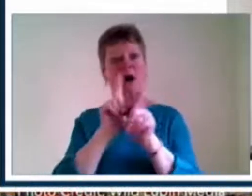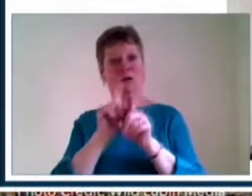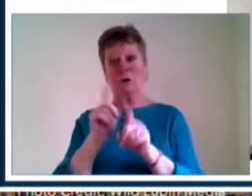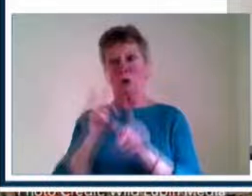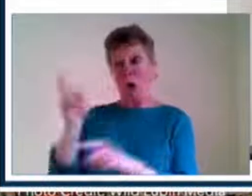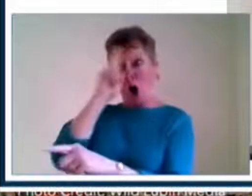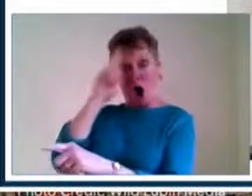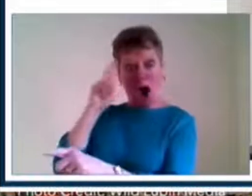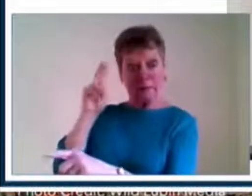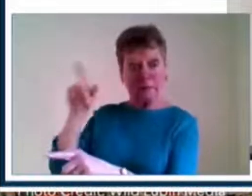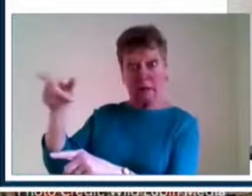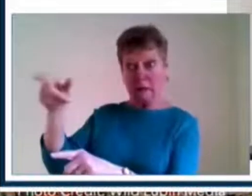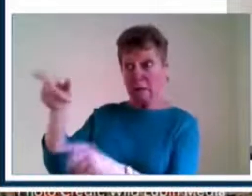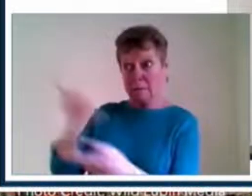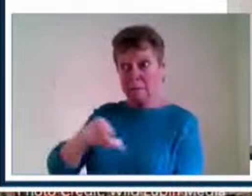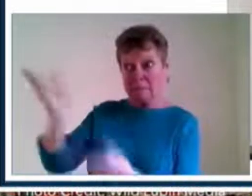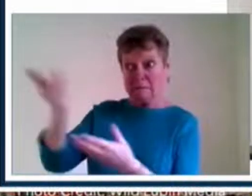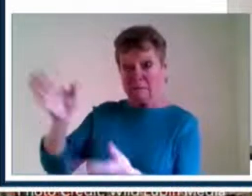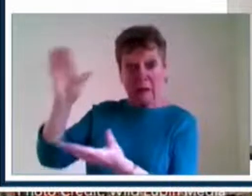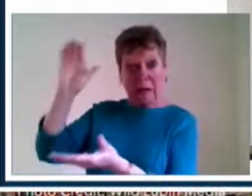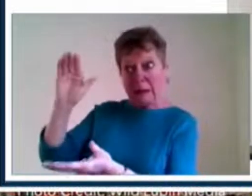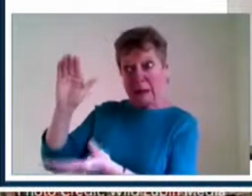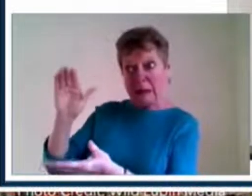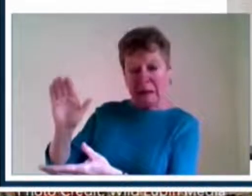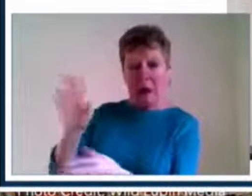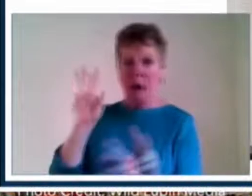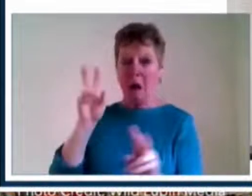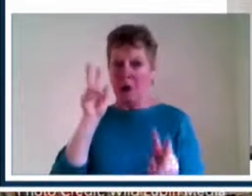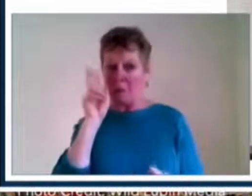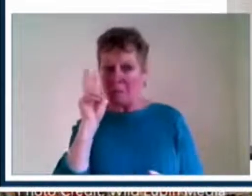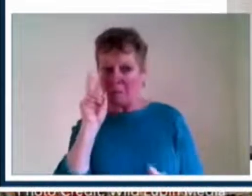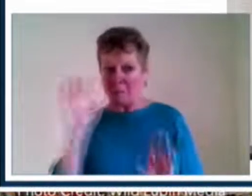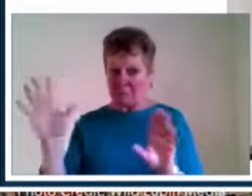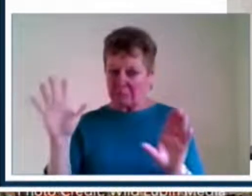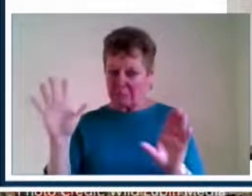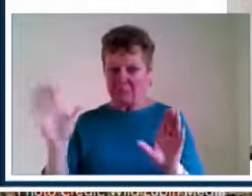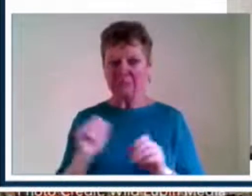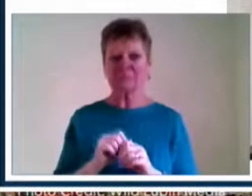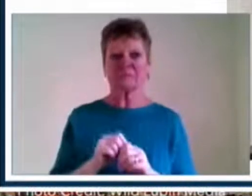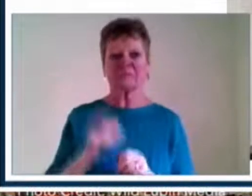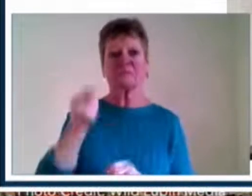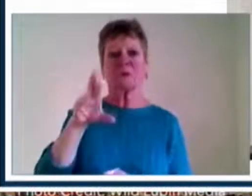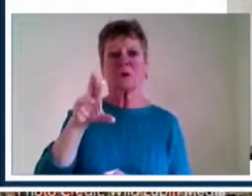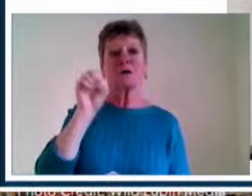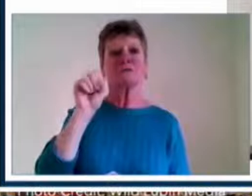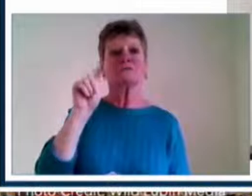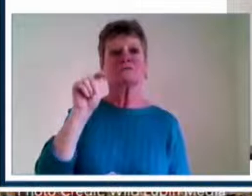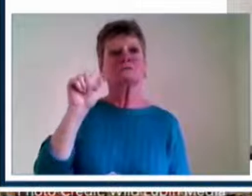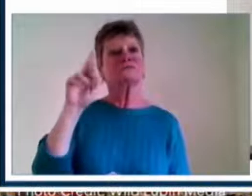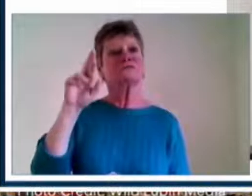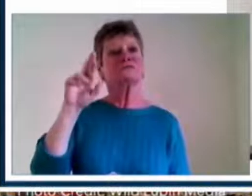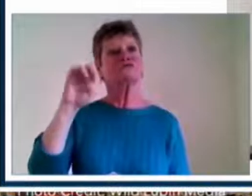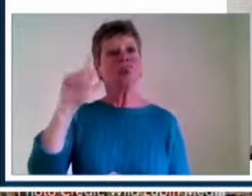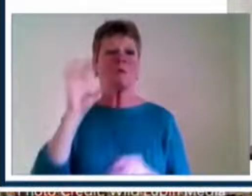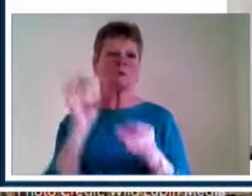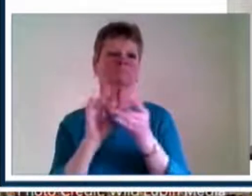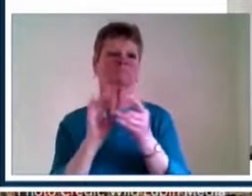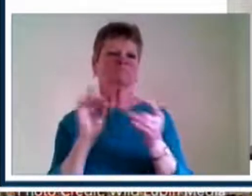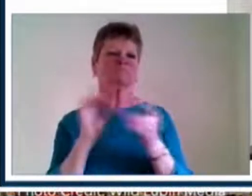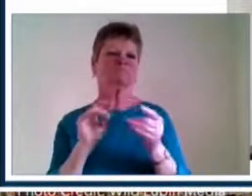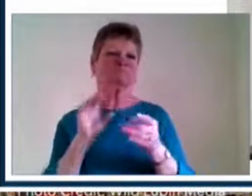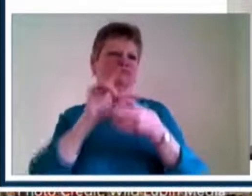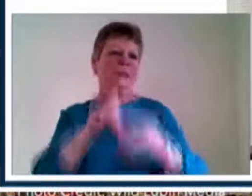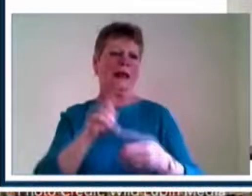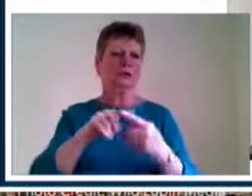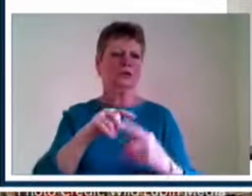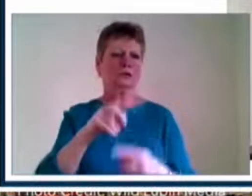on the healthcare system at any given point in time. So I know Dr. Strang will have more to say on the restrictions, but that's